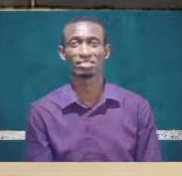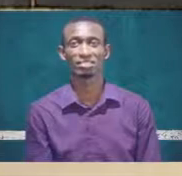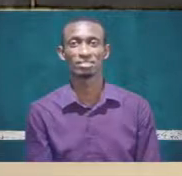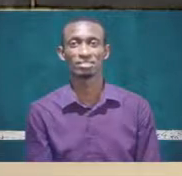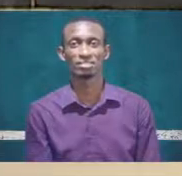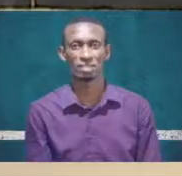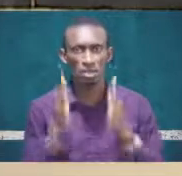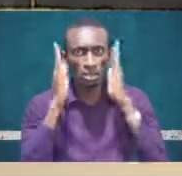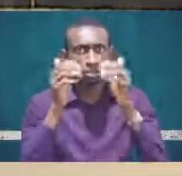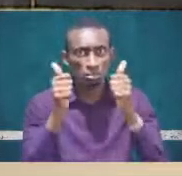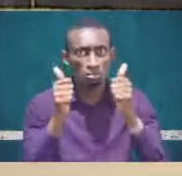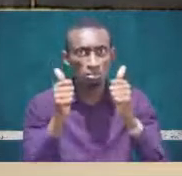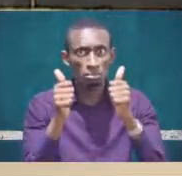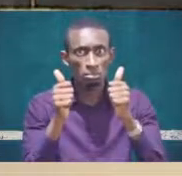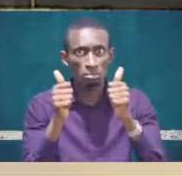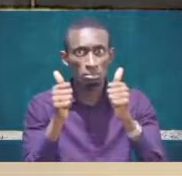Are we together?